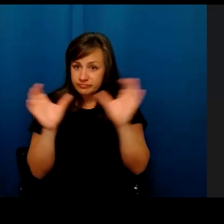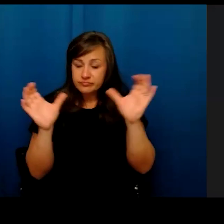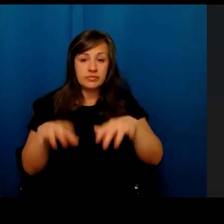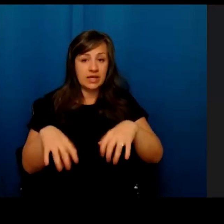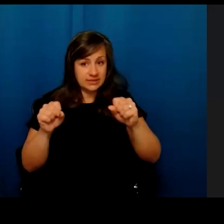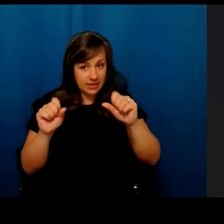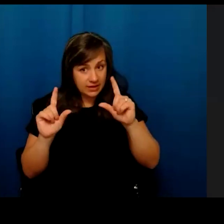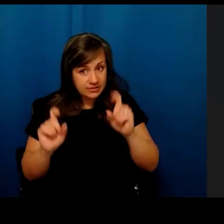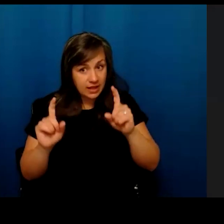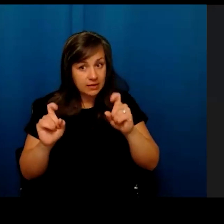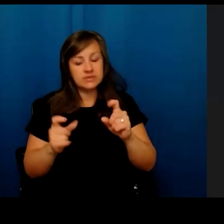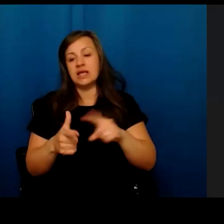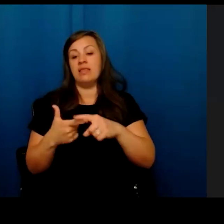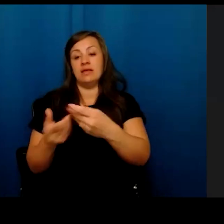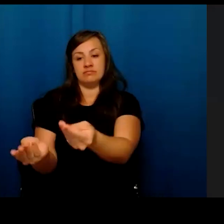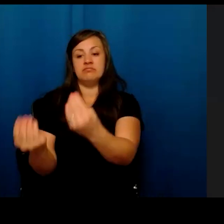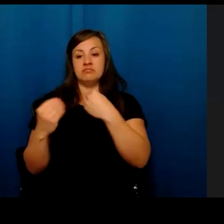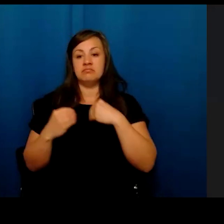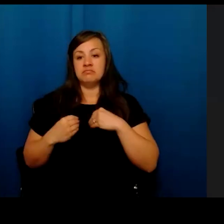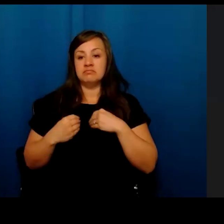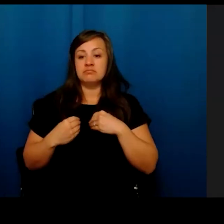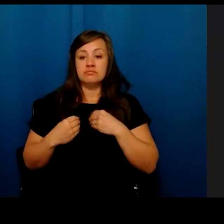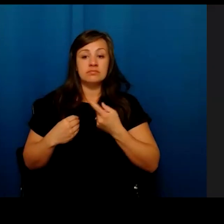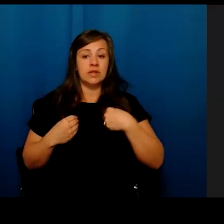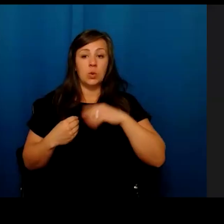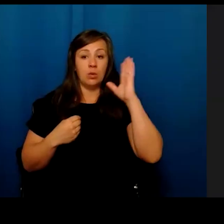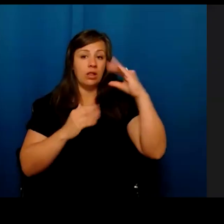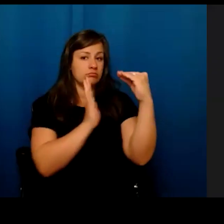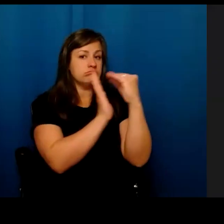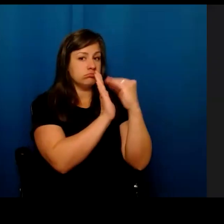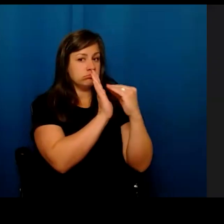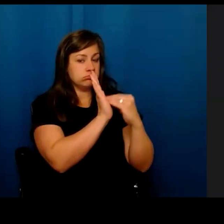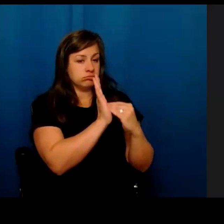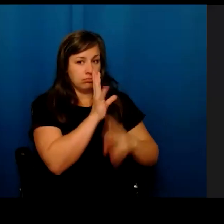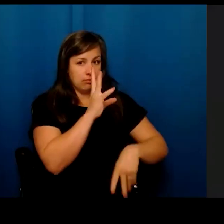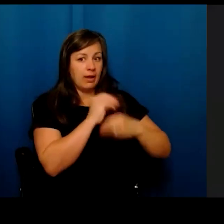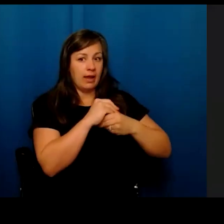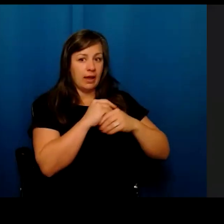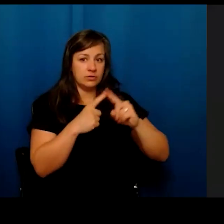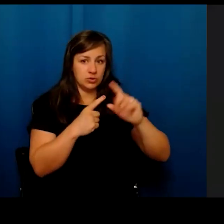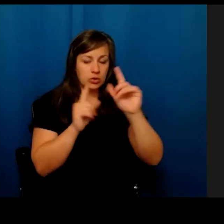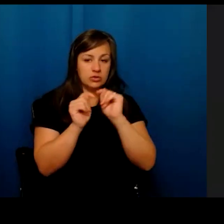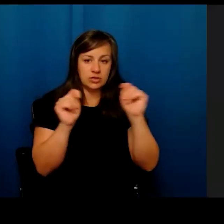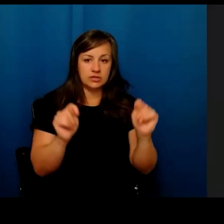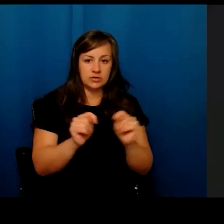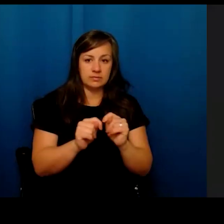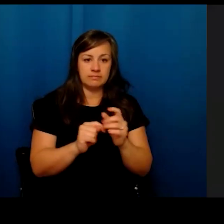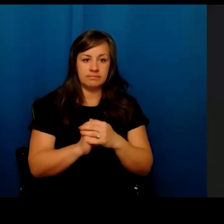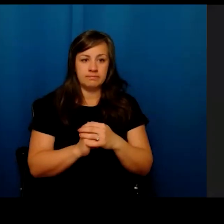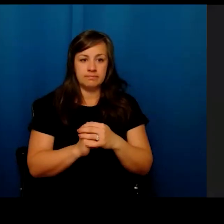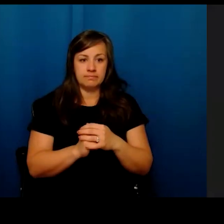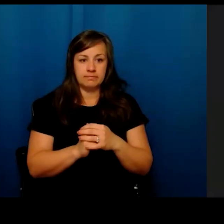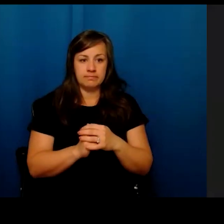you just start handing them in, and we will just put them on your transcript. The only time that we really have to know about it is